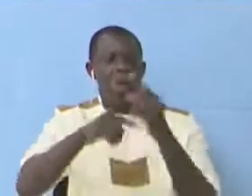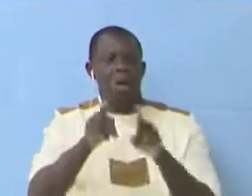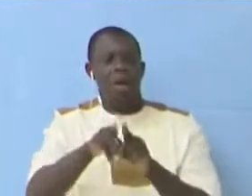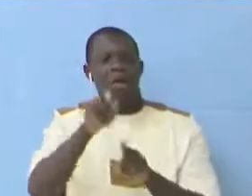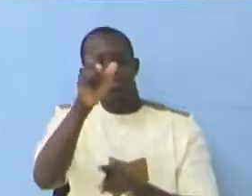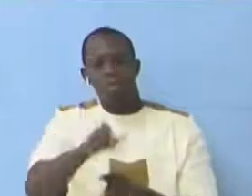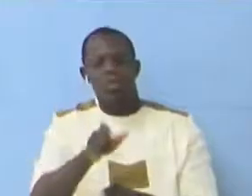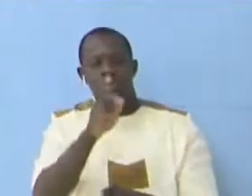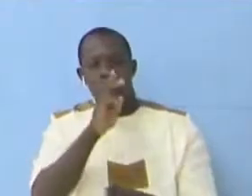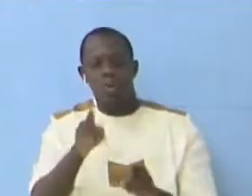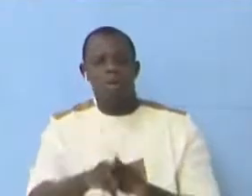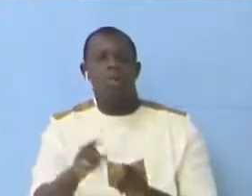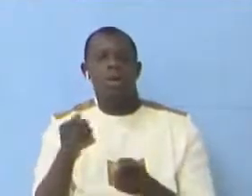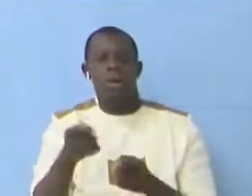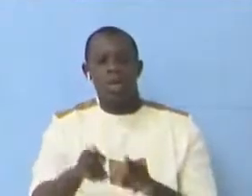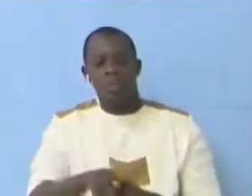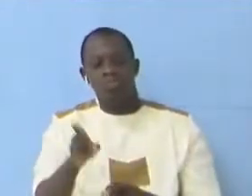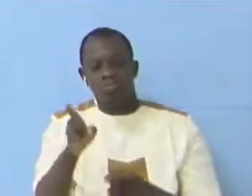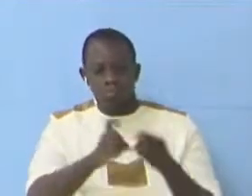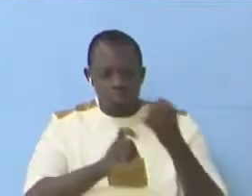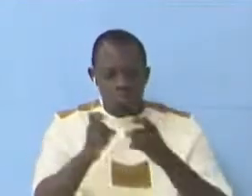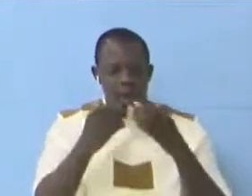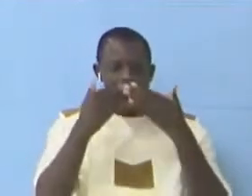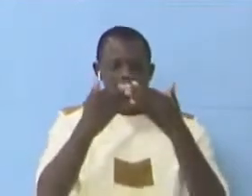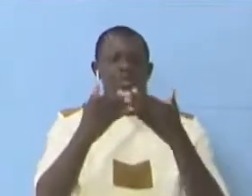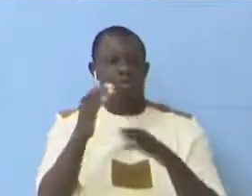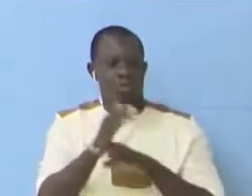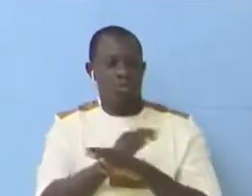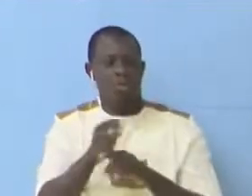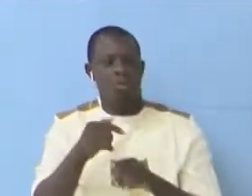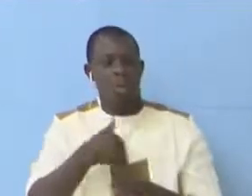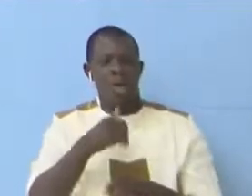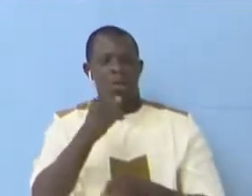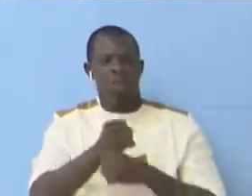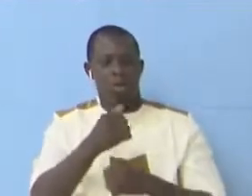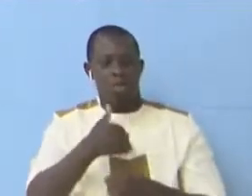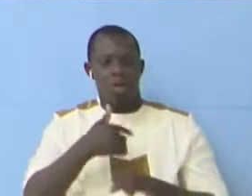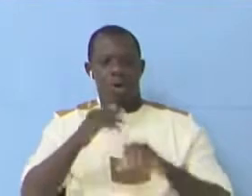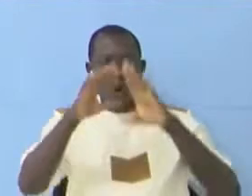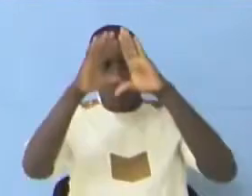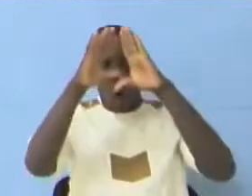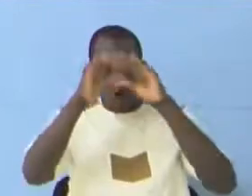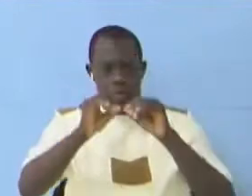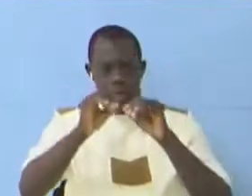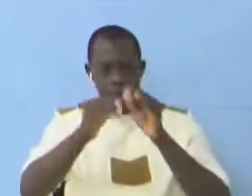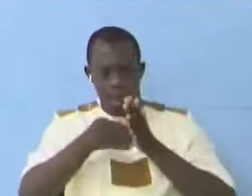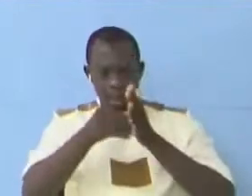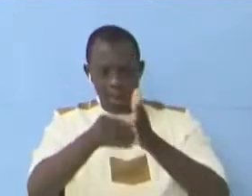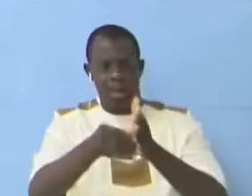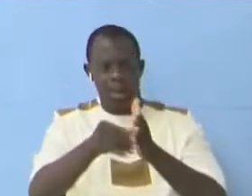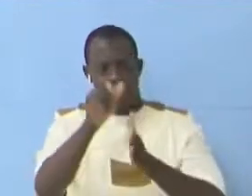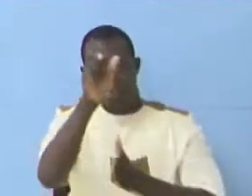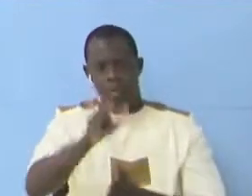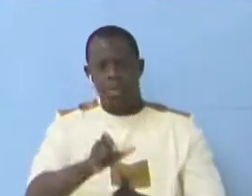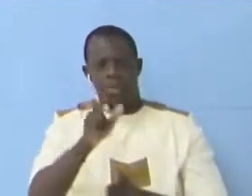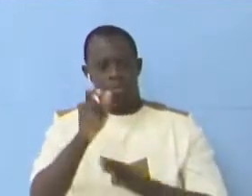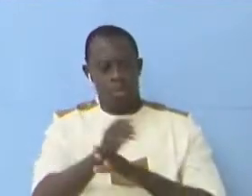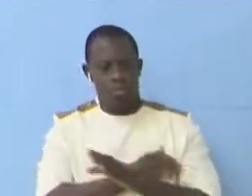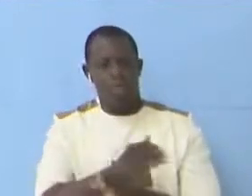espionage. As assistant officer commanding. Ki nga xam ne nag moo topp ci kilifa gi ko jiite.